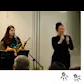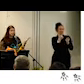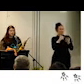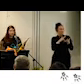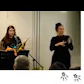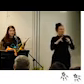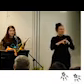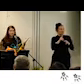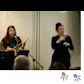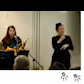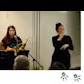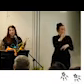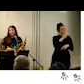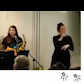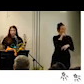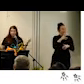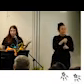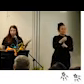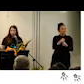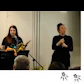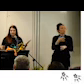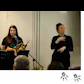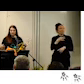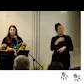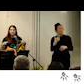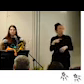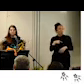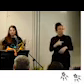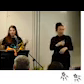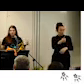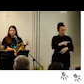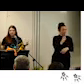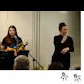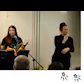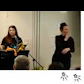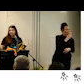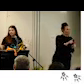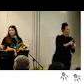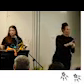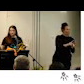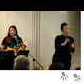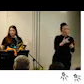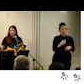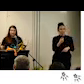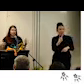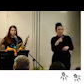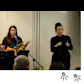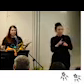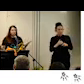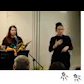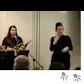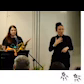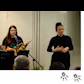parents is a risk factor for autism by using old mice. We can test whether medications pregnant moms take increase risk